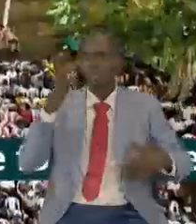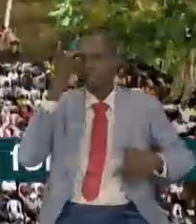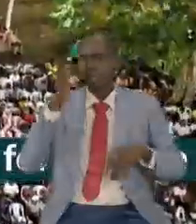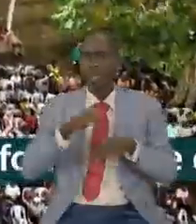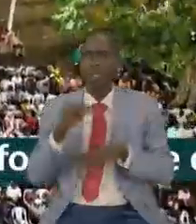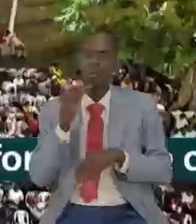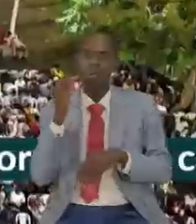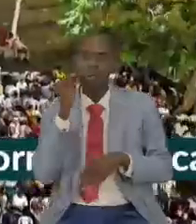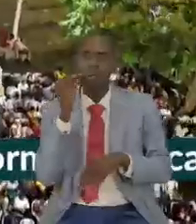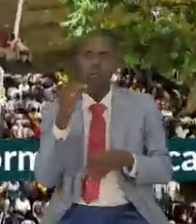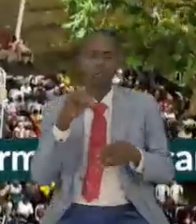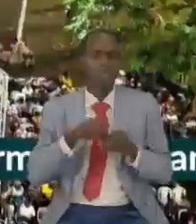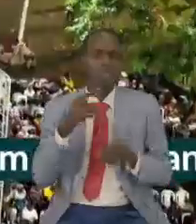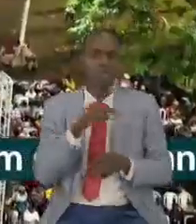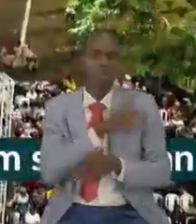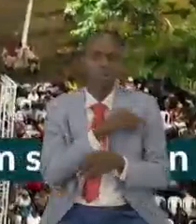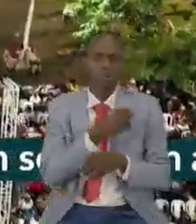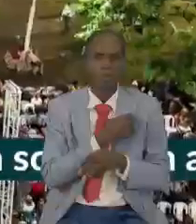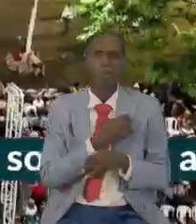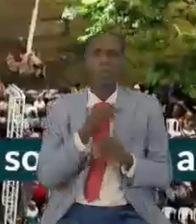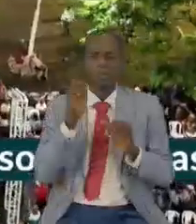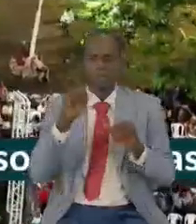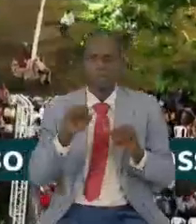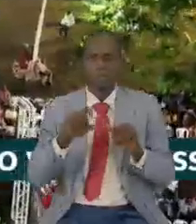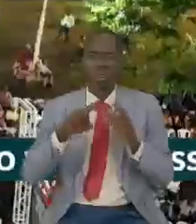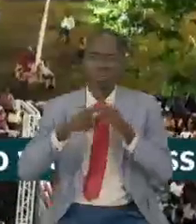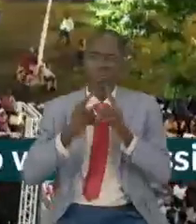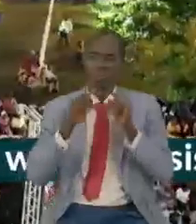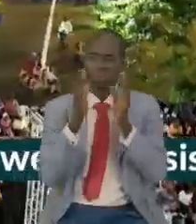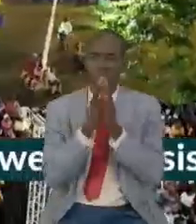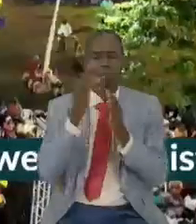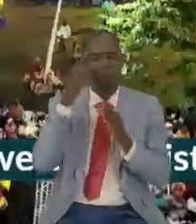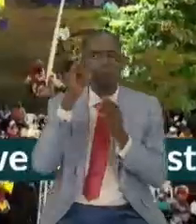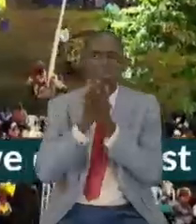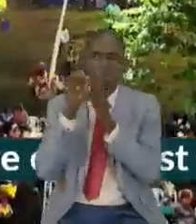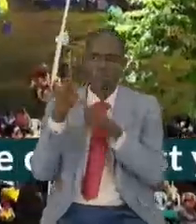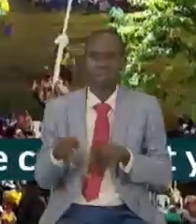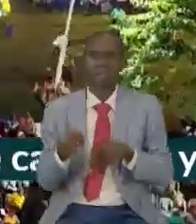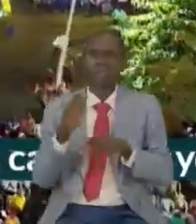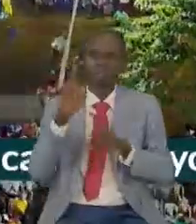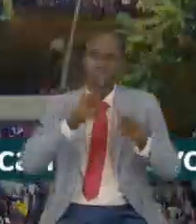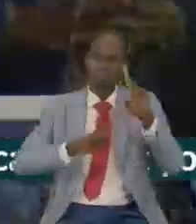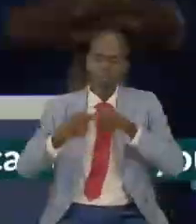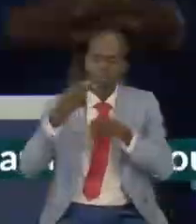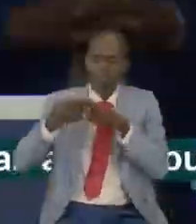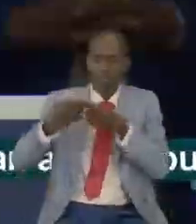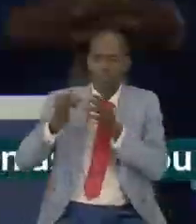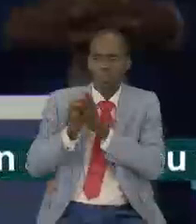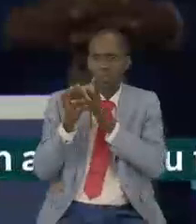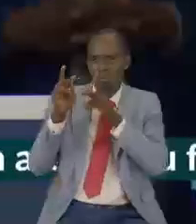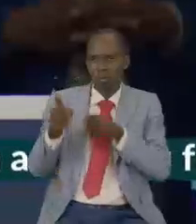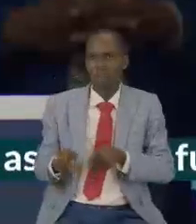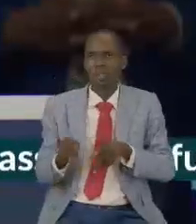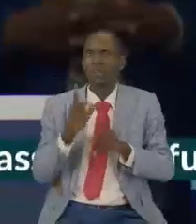in Egua? Same thing you do there. In Abuja, in Kaduna, in Kanu, all over the world,